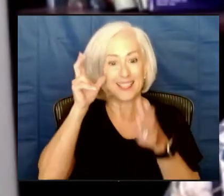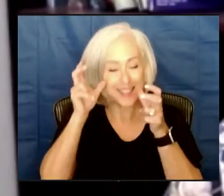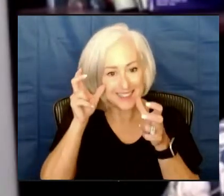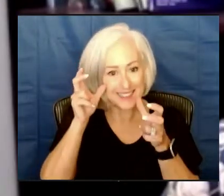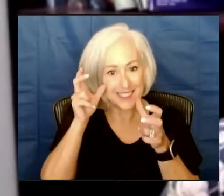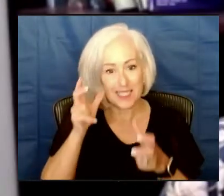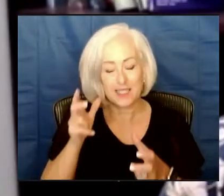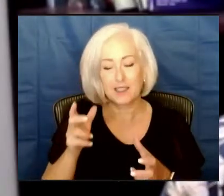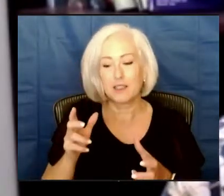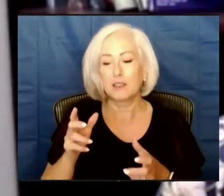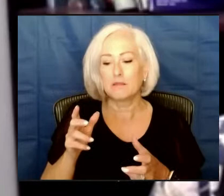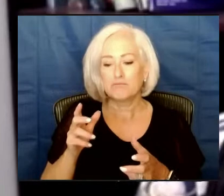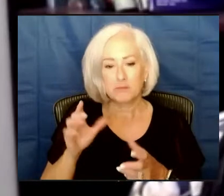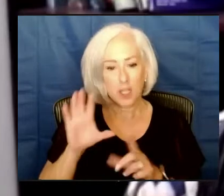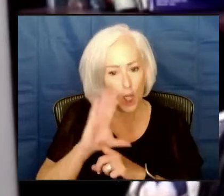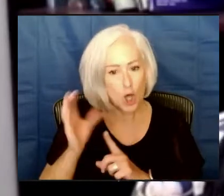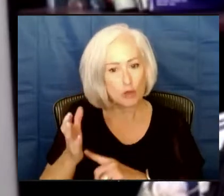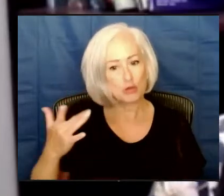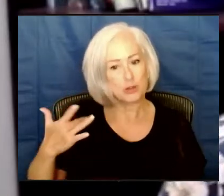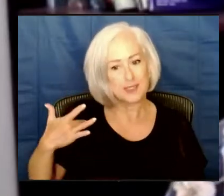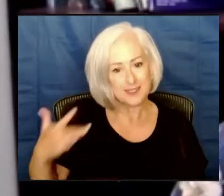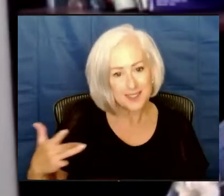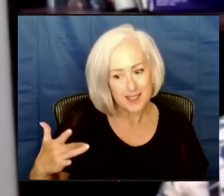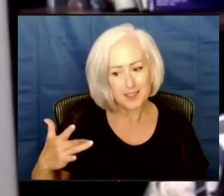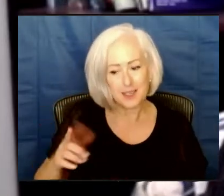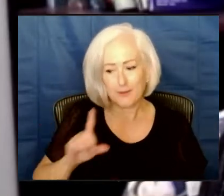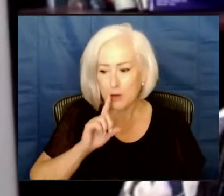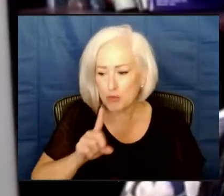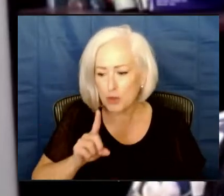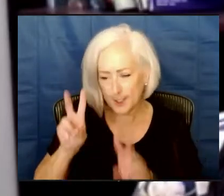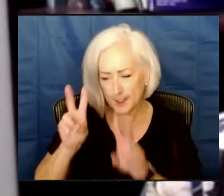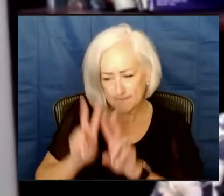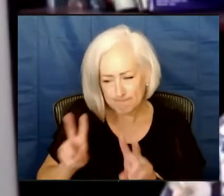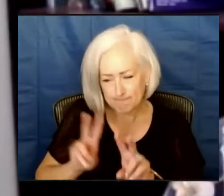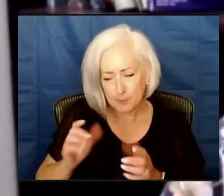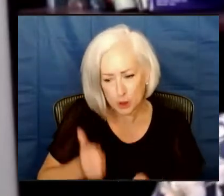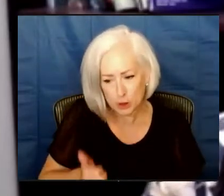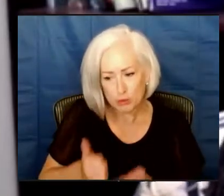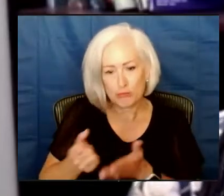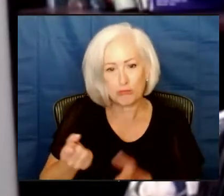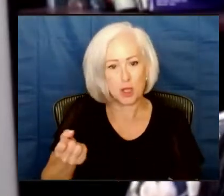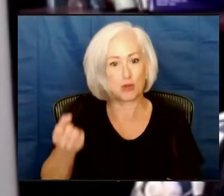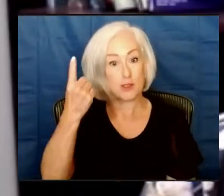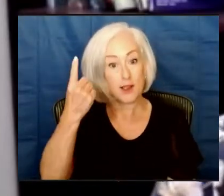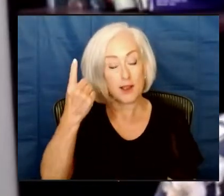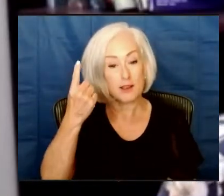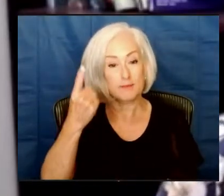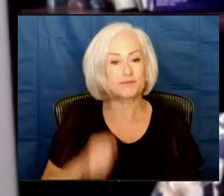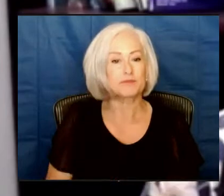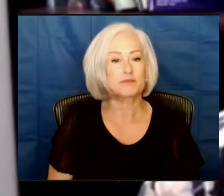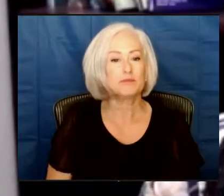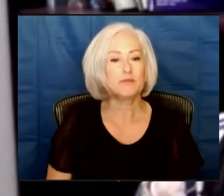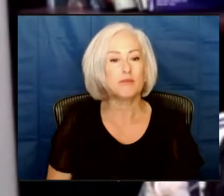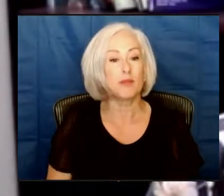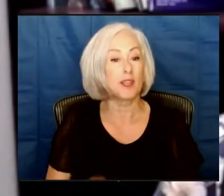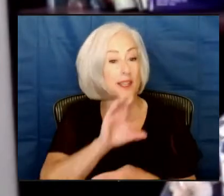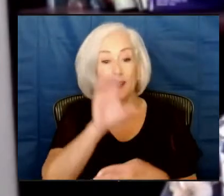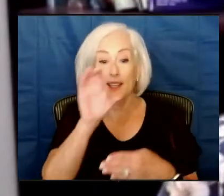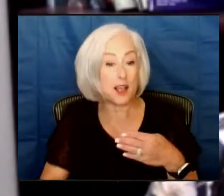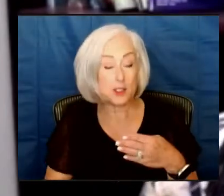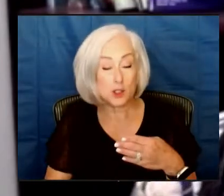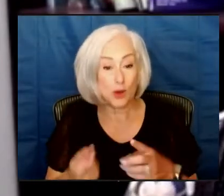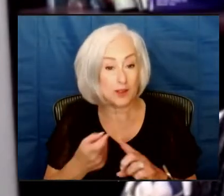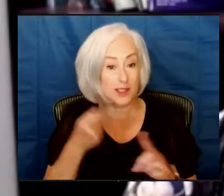culturally sensitive, and take the time to understand, the consequences that come with just